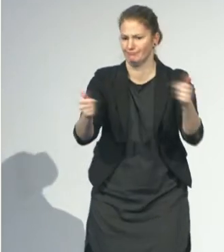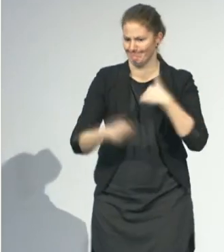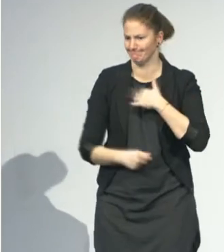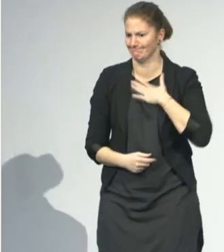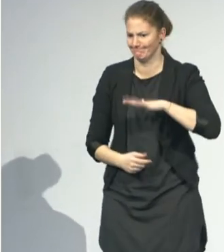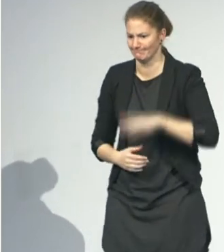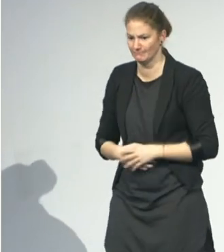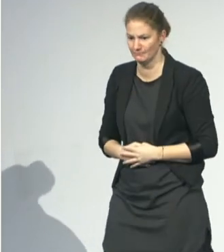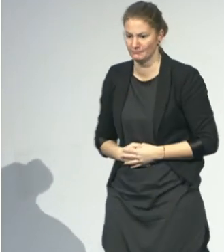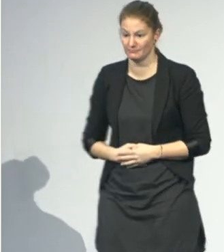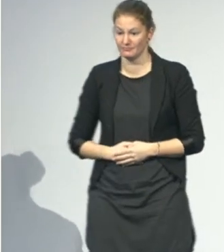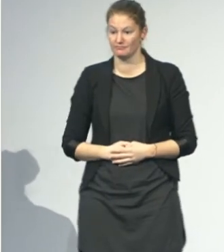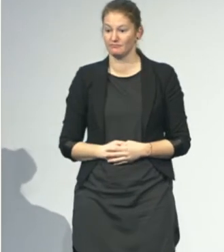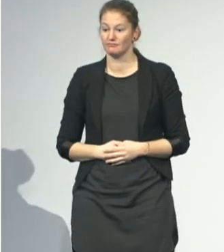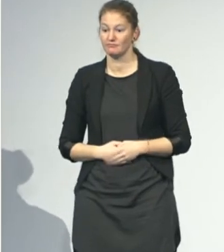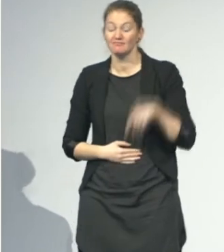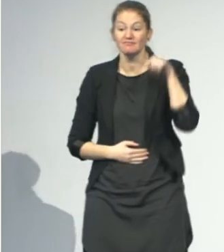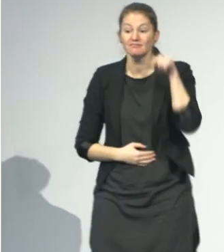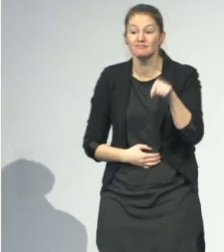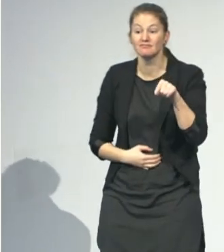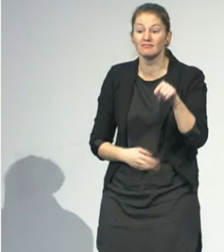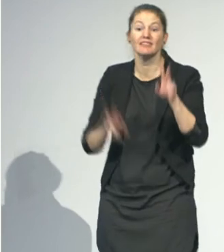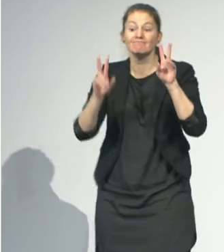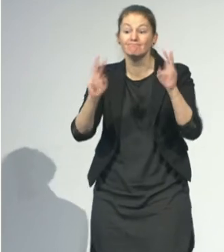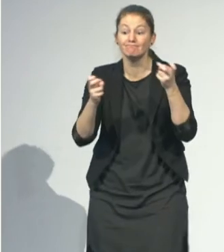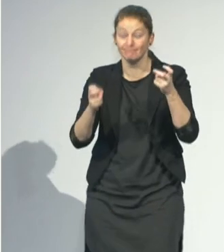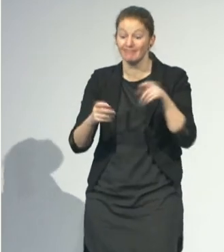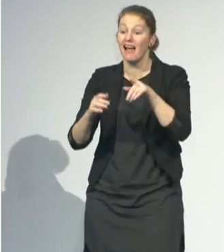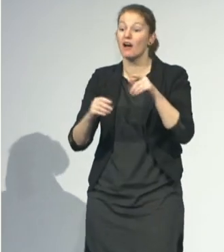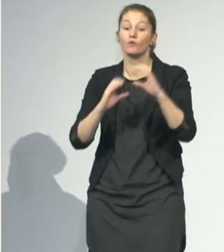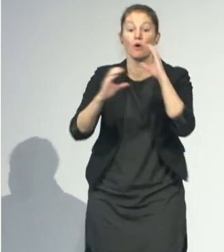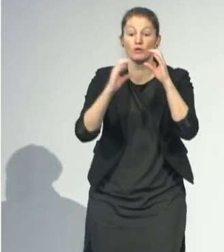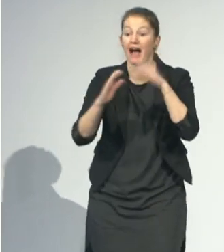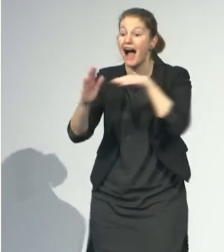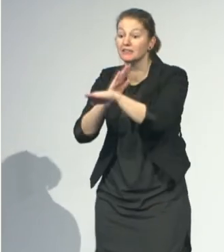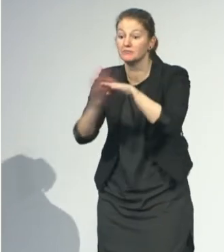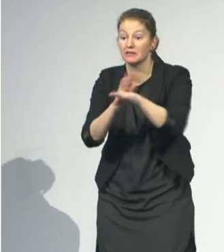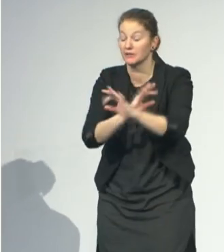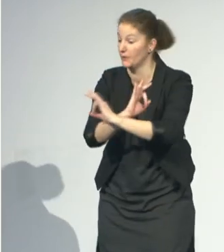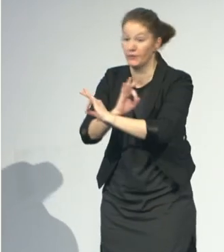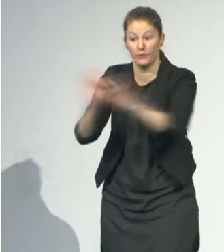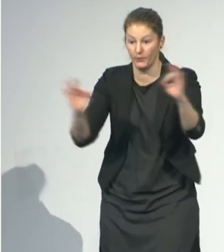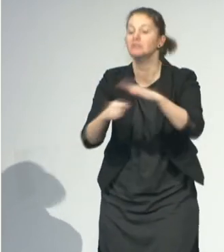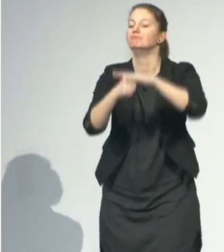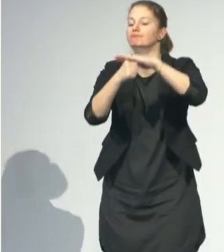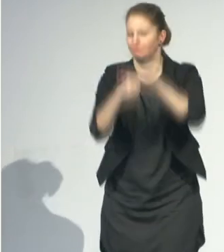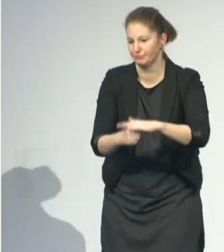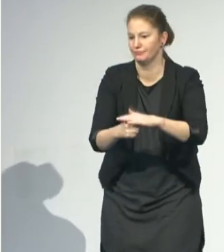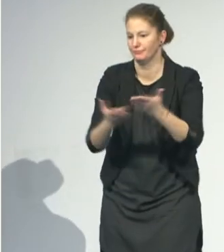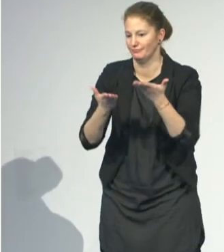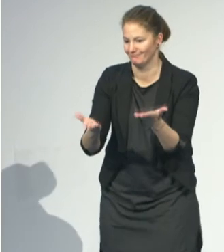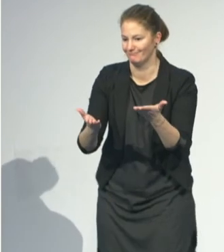all kinds of accessibility, but mainly communication accessibility, communicational